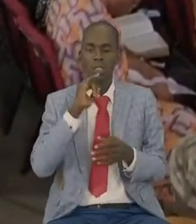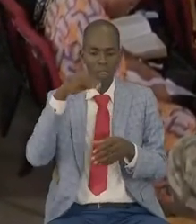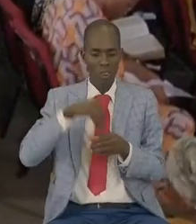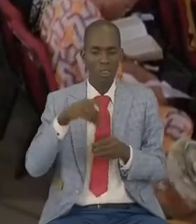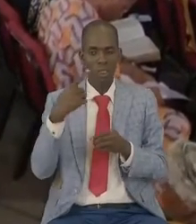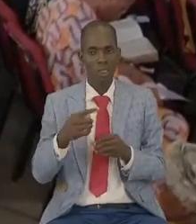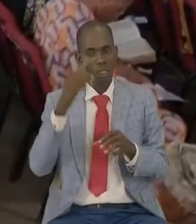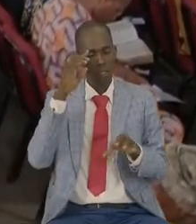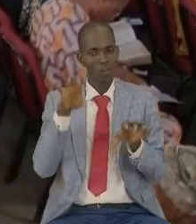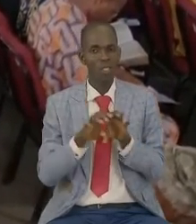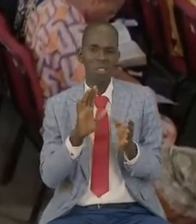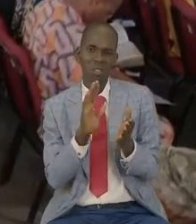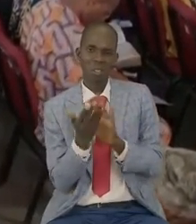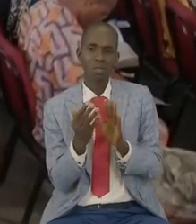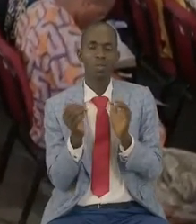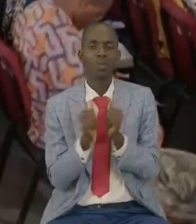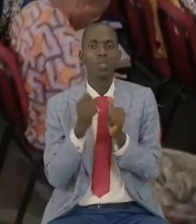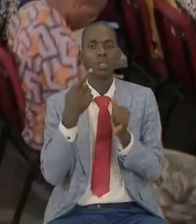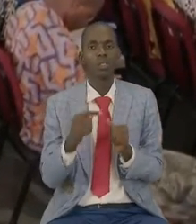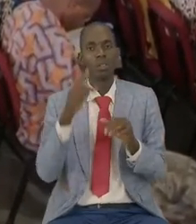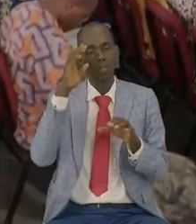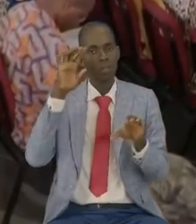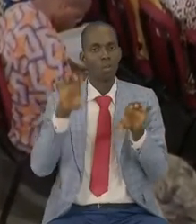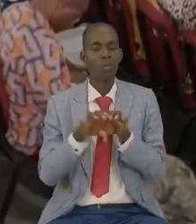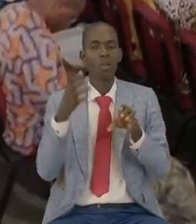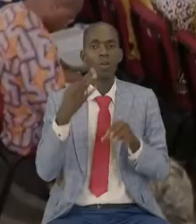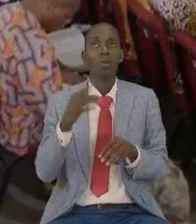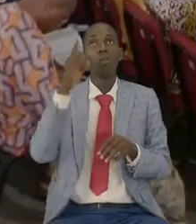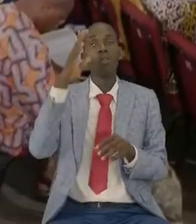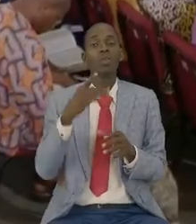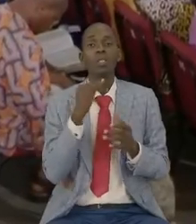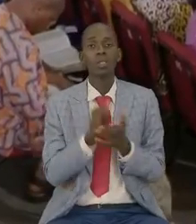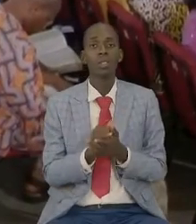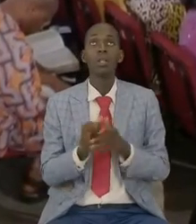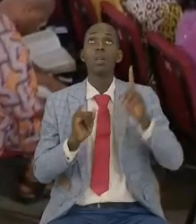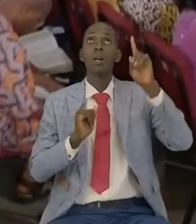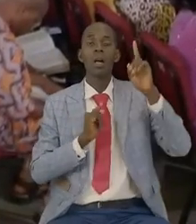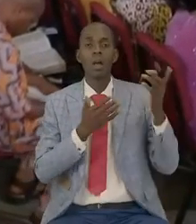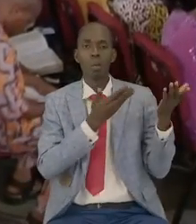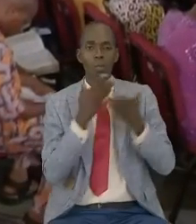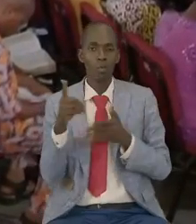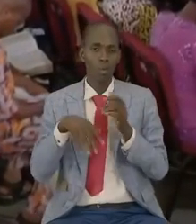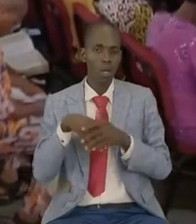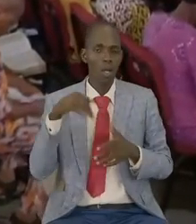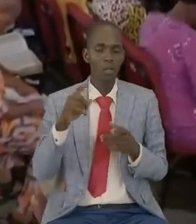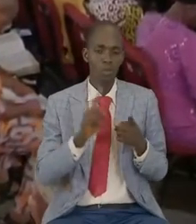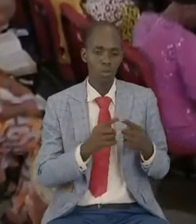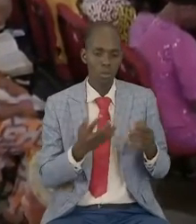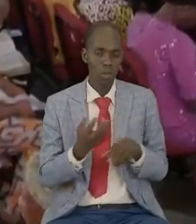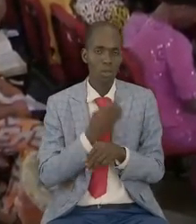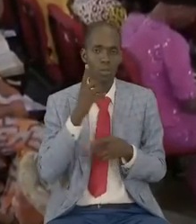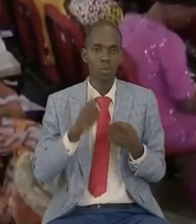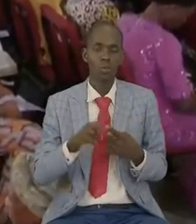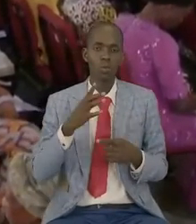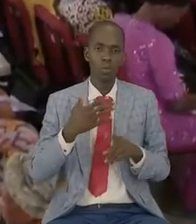same thing with the covenant of God that he says, I brought you out to bring you unto